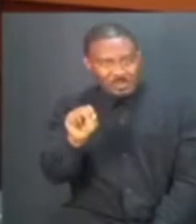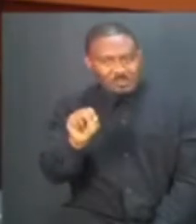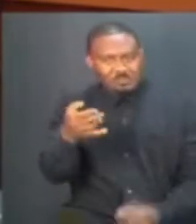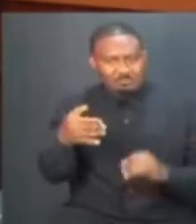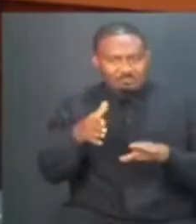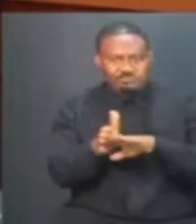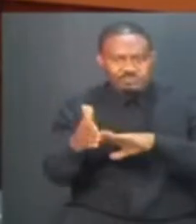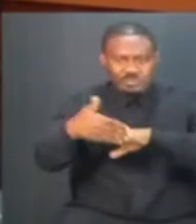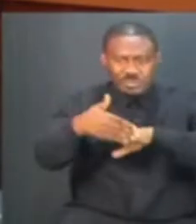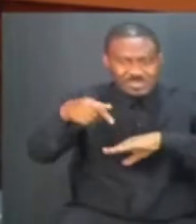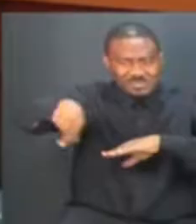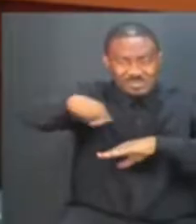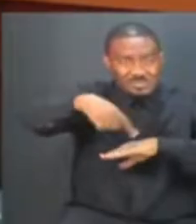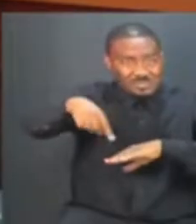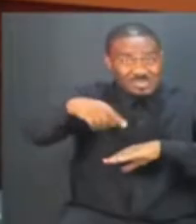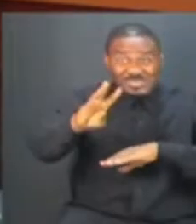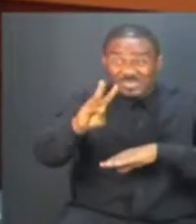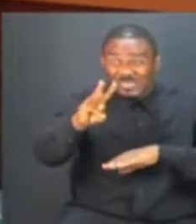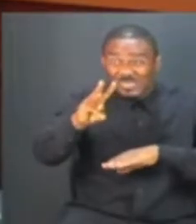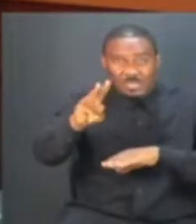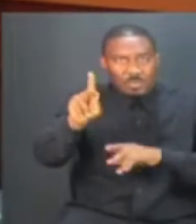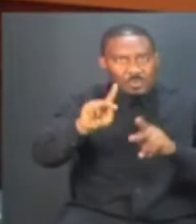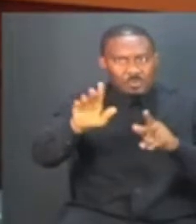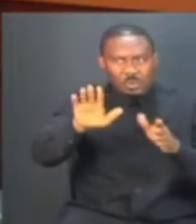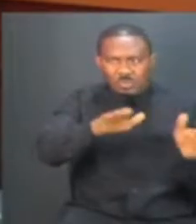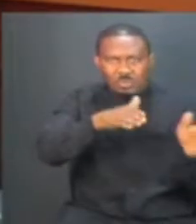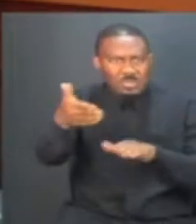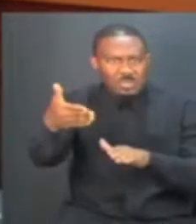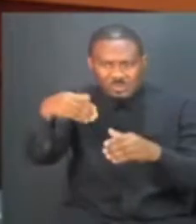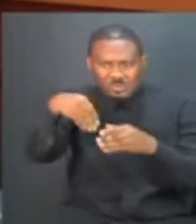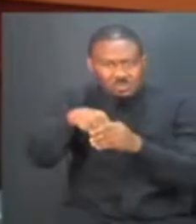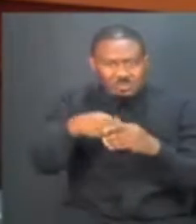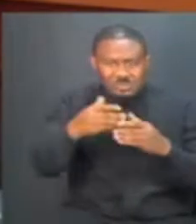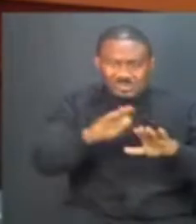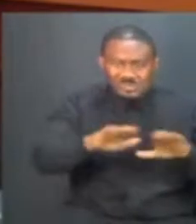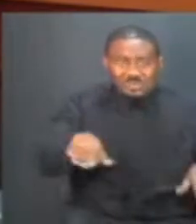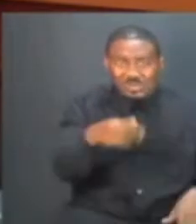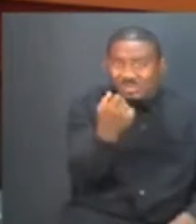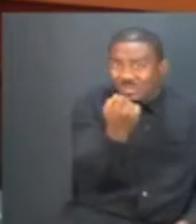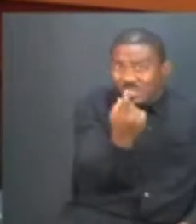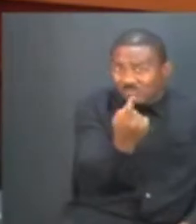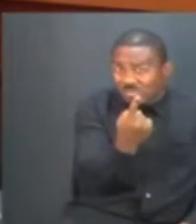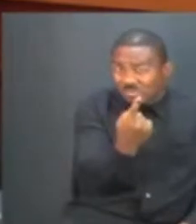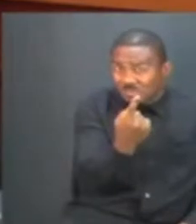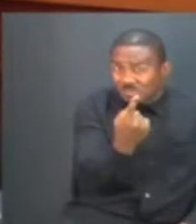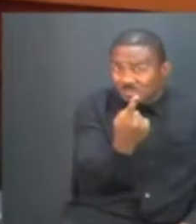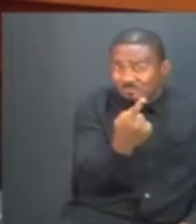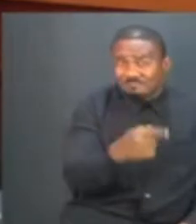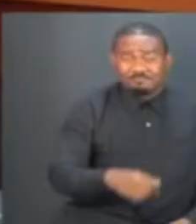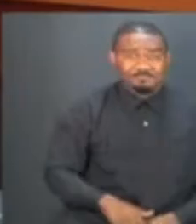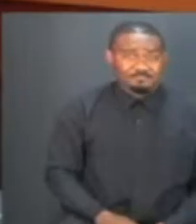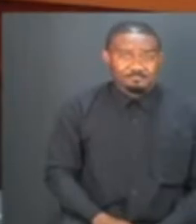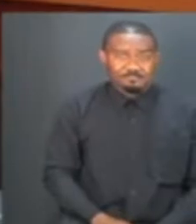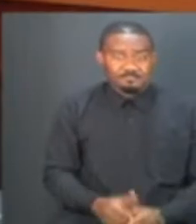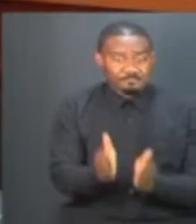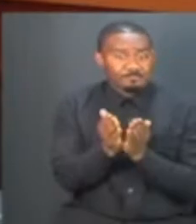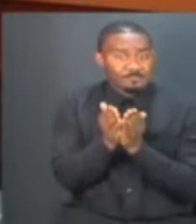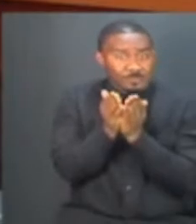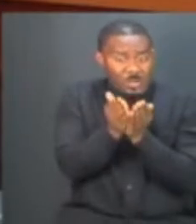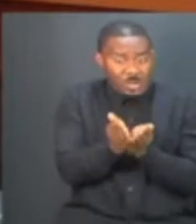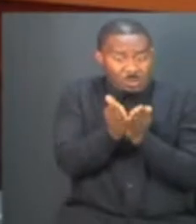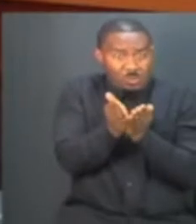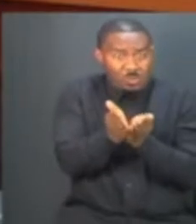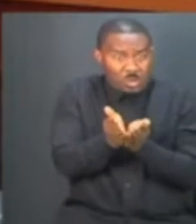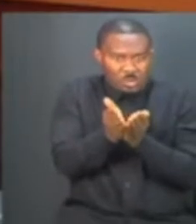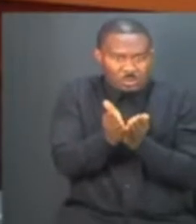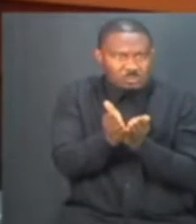of 16 individuals, including 11 children. Mr. Speaker, the boat, which was carrying